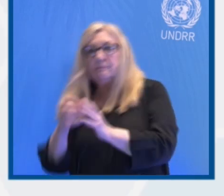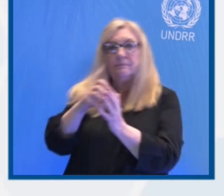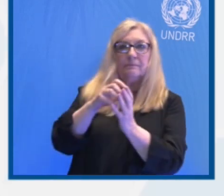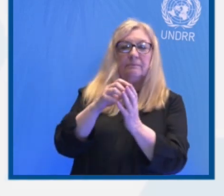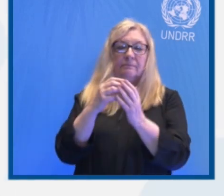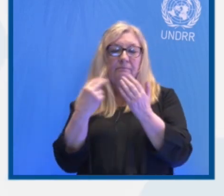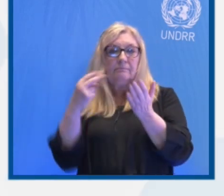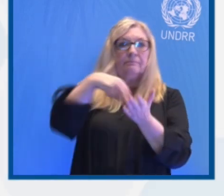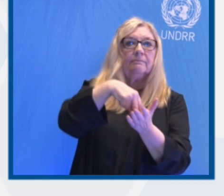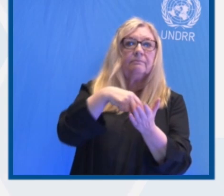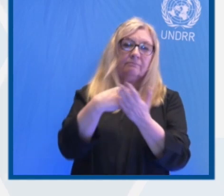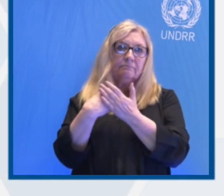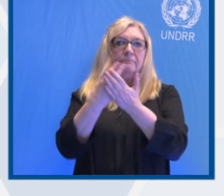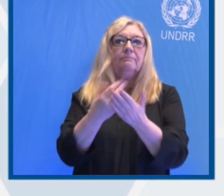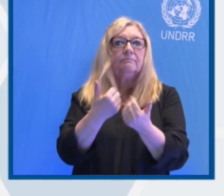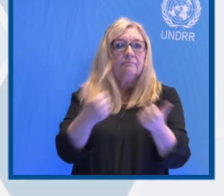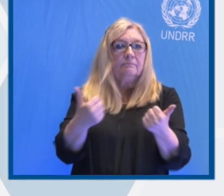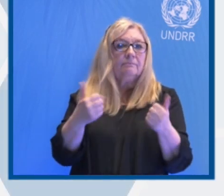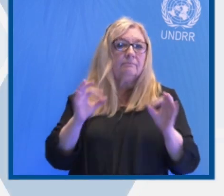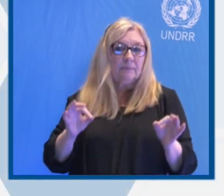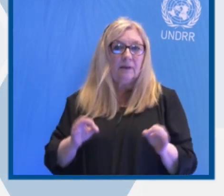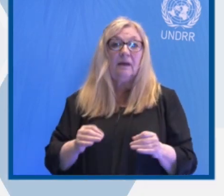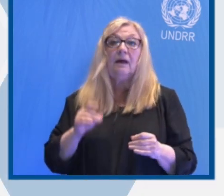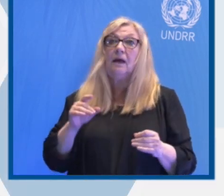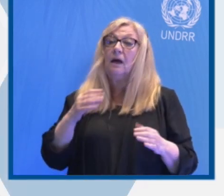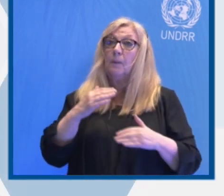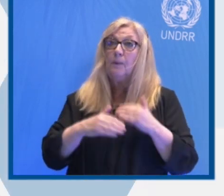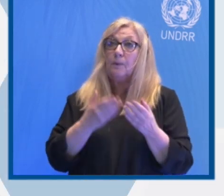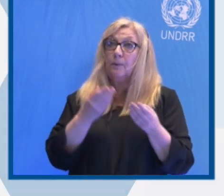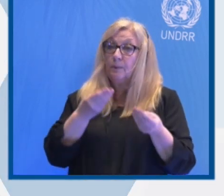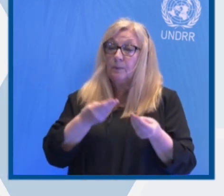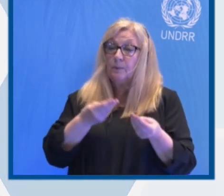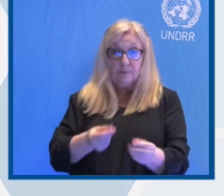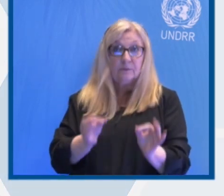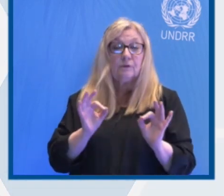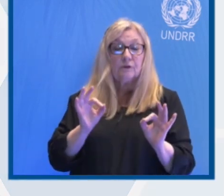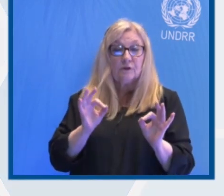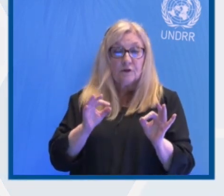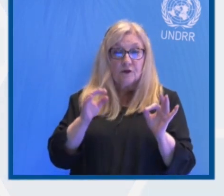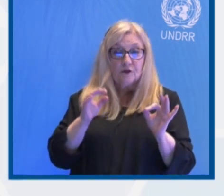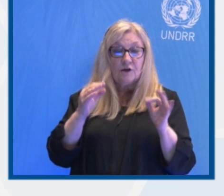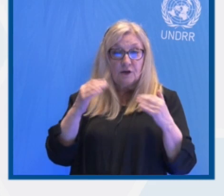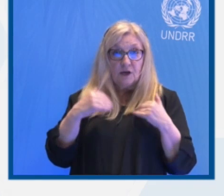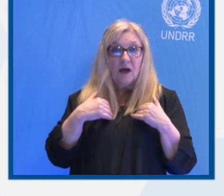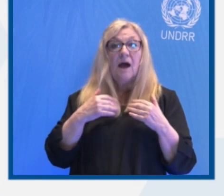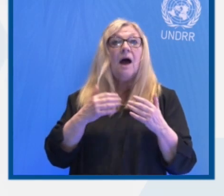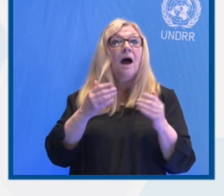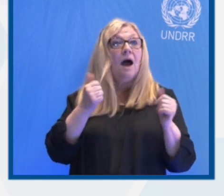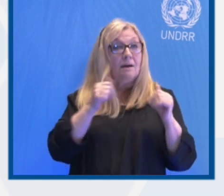go back up to the norm. And then, if things go well, we'll have a period of prosperity after that,